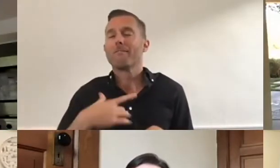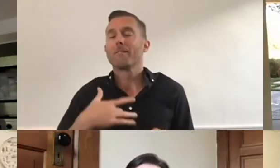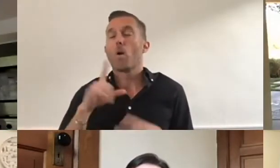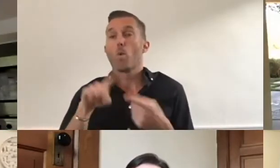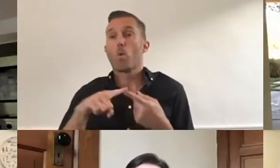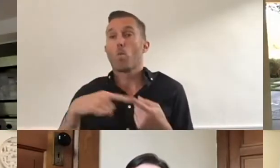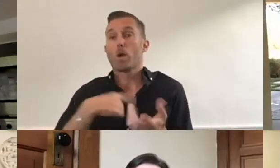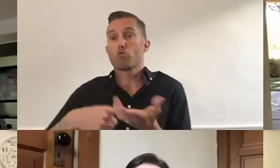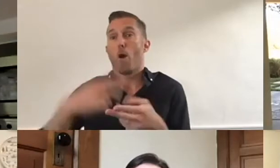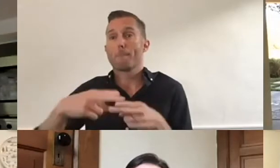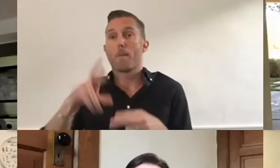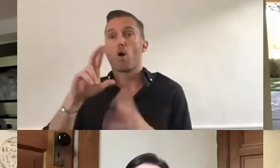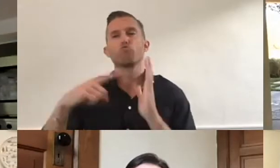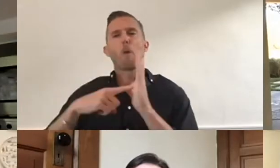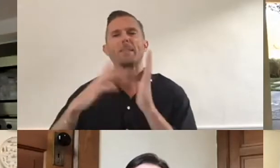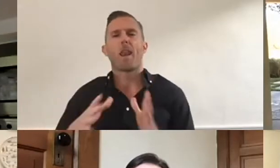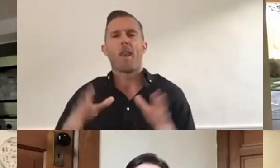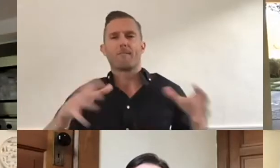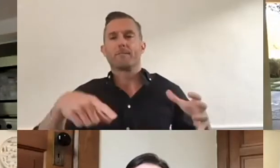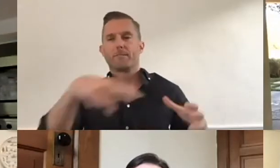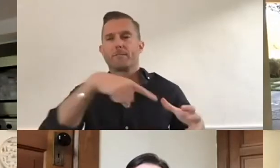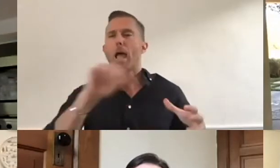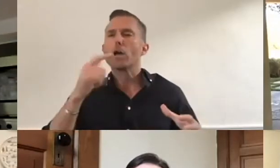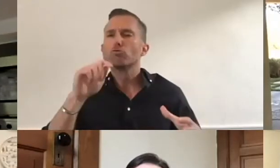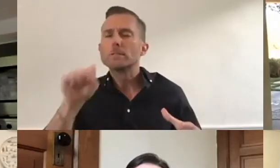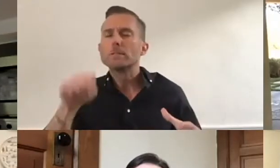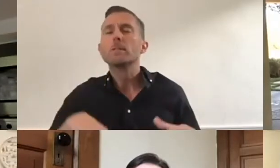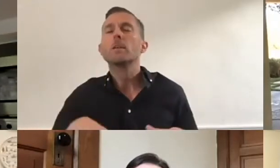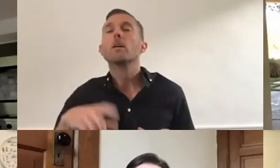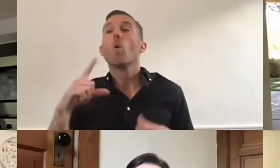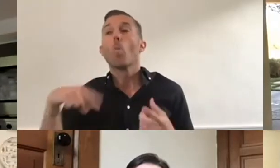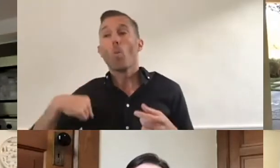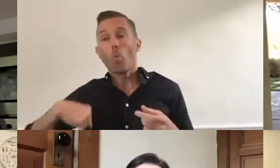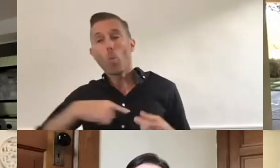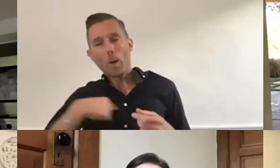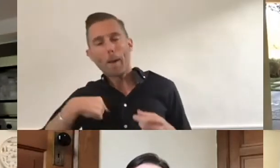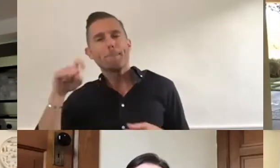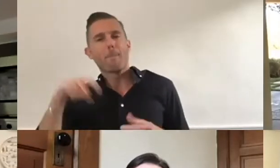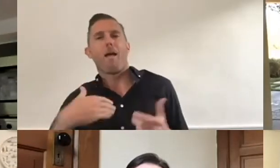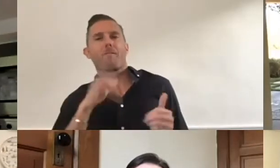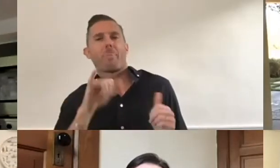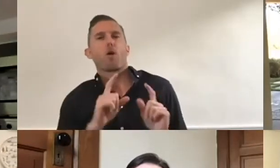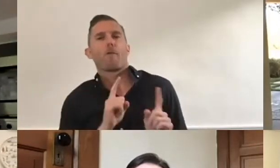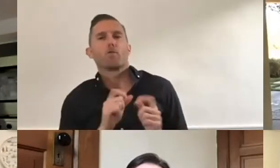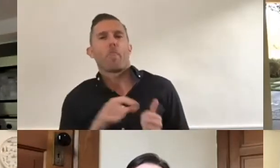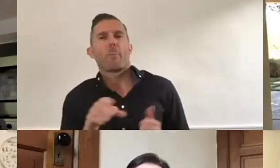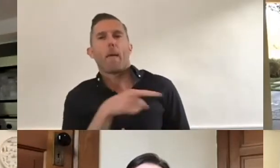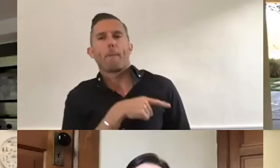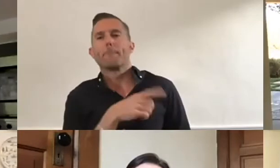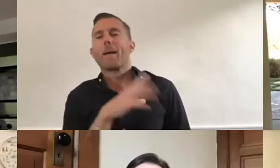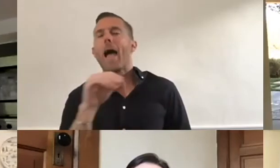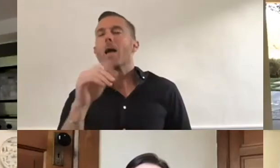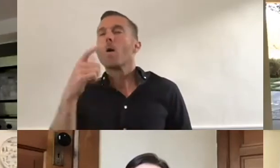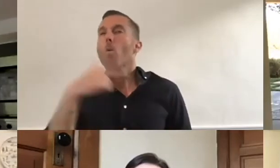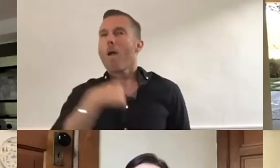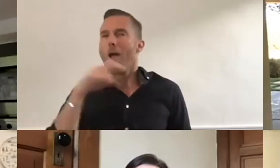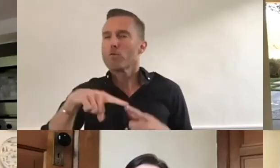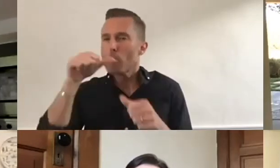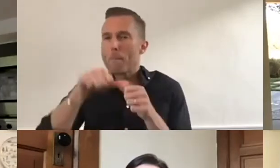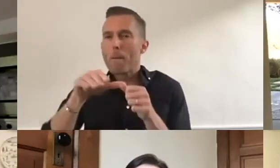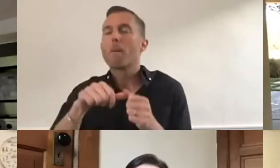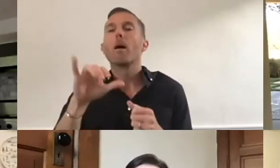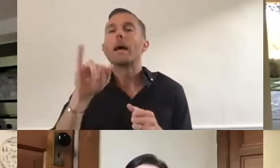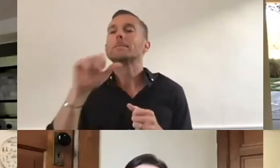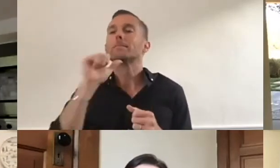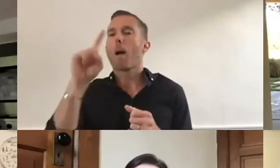reps, in having those staffing conversations, we have to just remember that it's not just about checking boxes, that not only